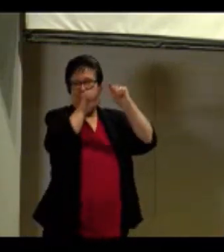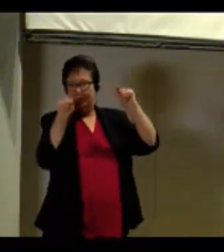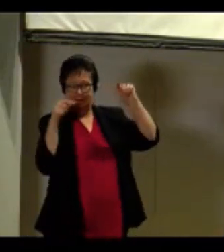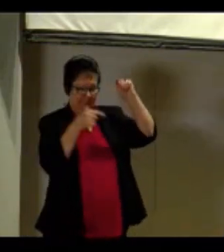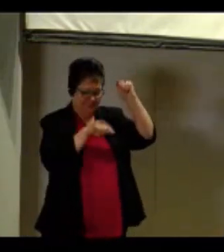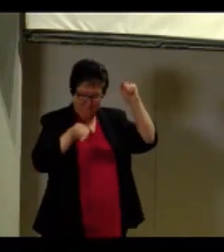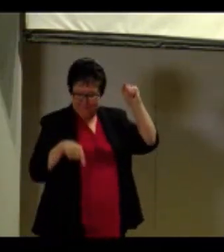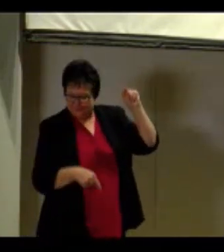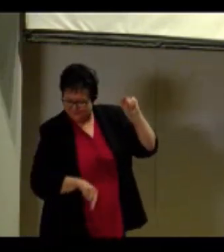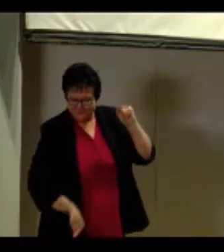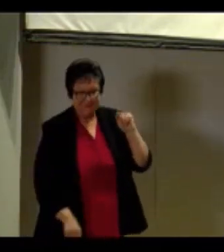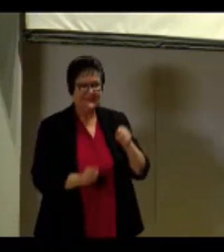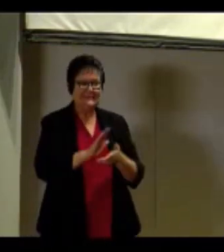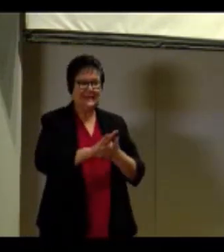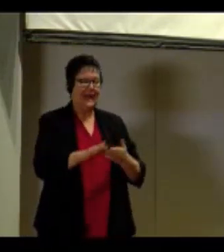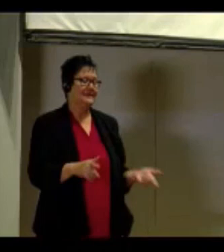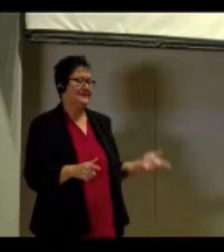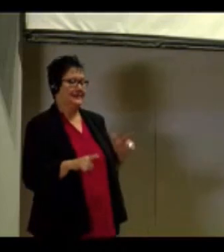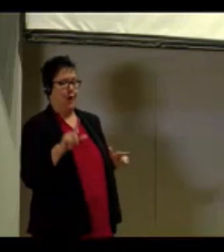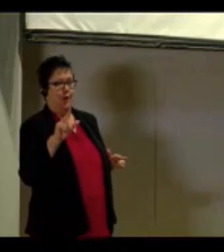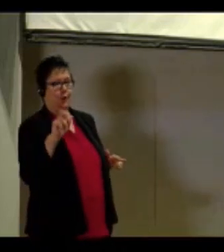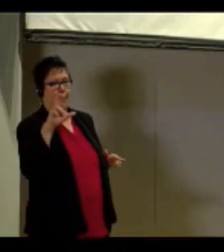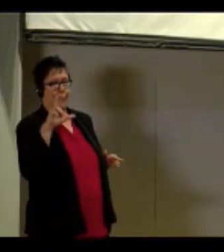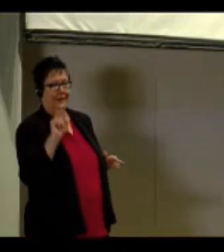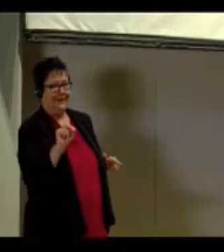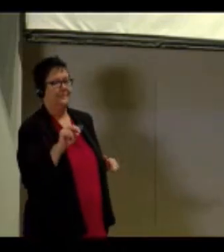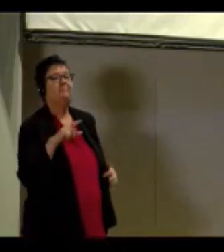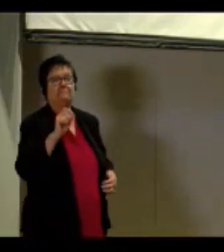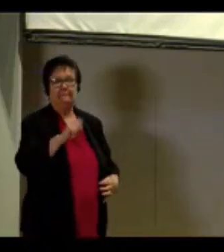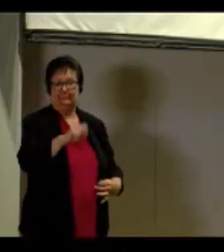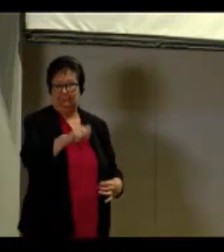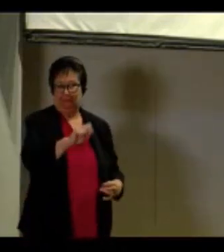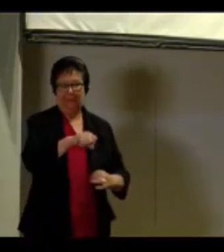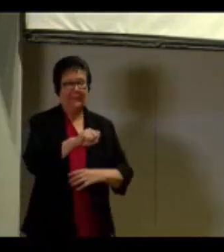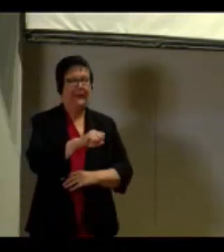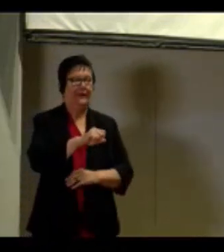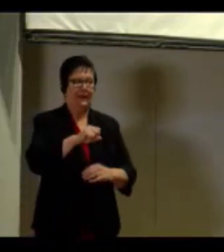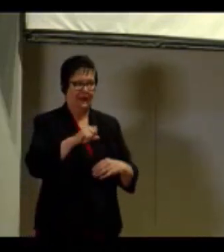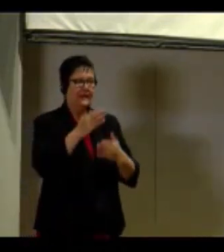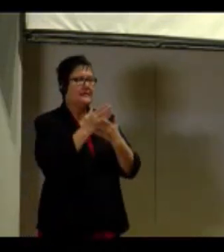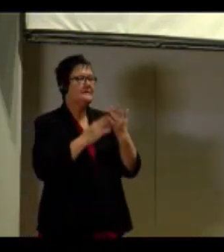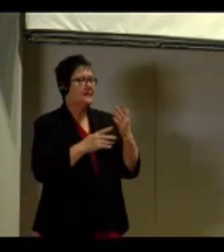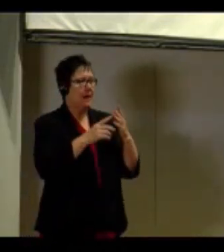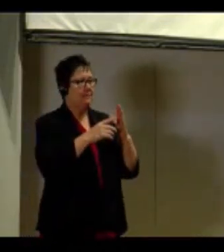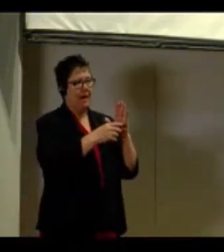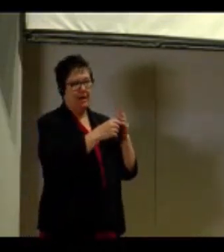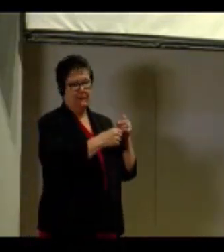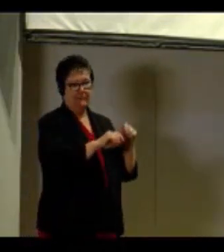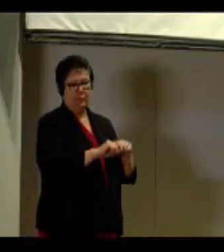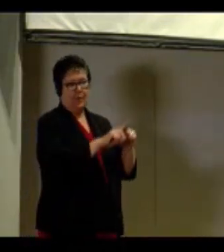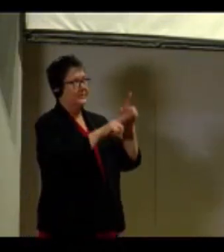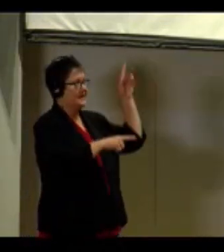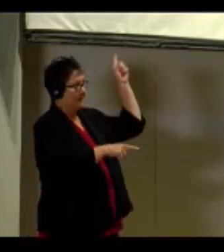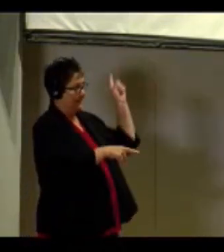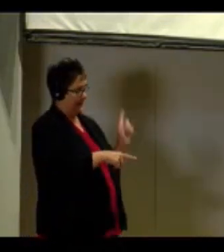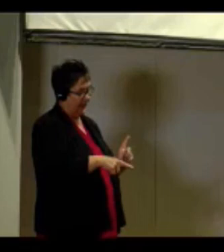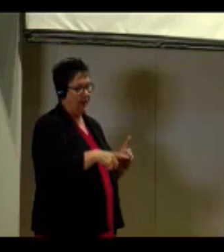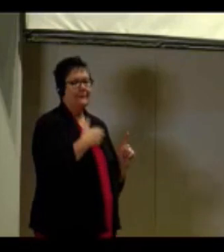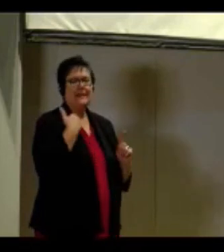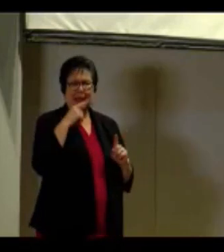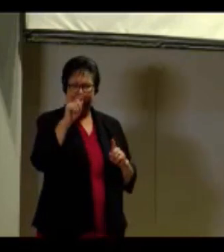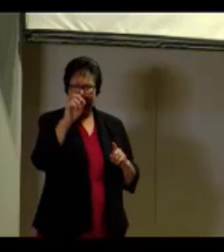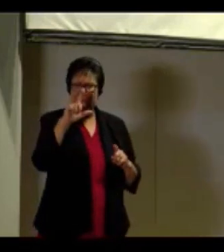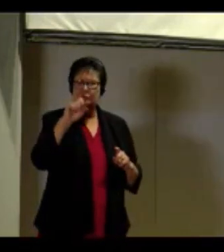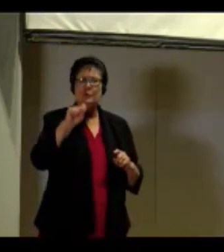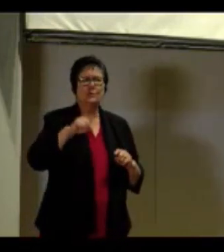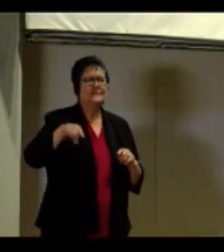Yeah, there are a lot of some of the questions that I put out there. There's a lot of tools out there to help evaluate